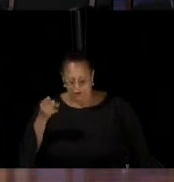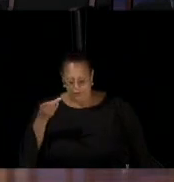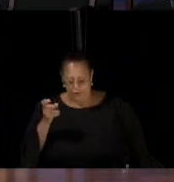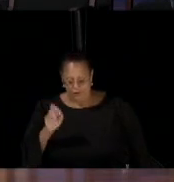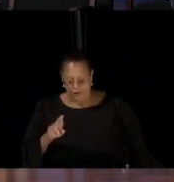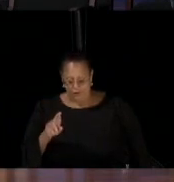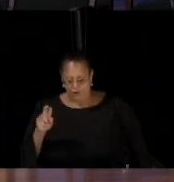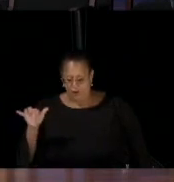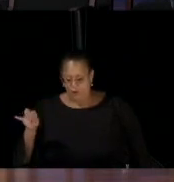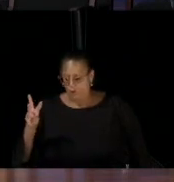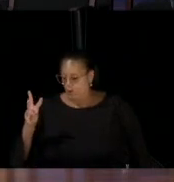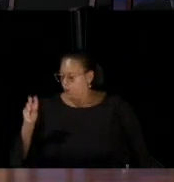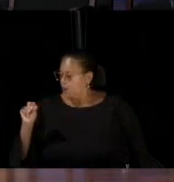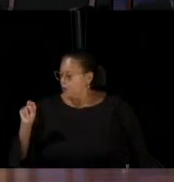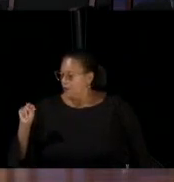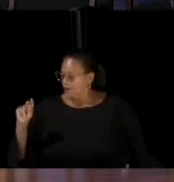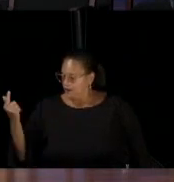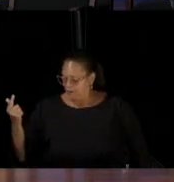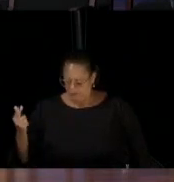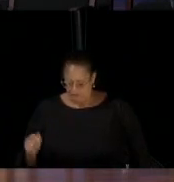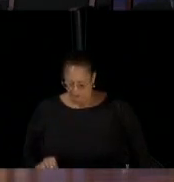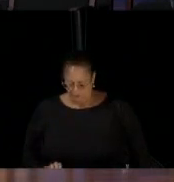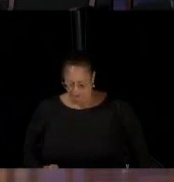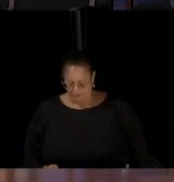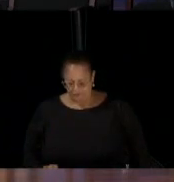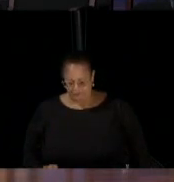Arthur Wang.